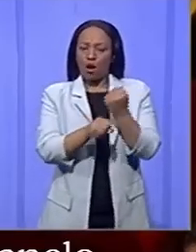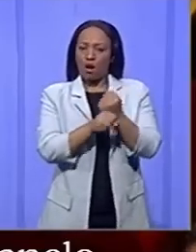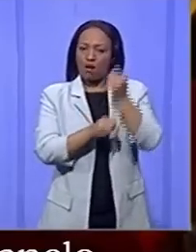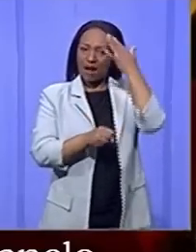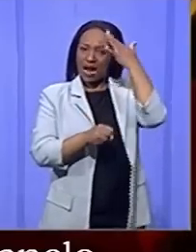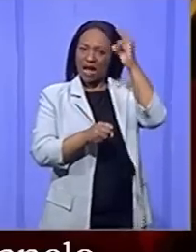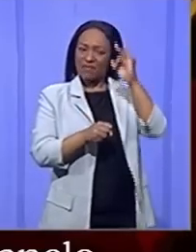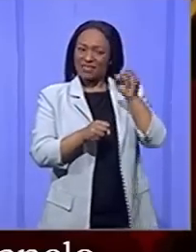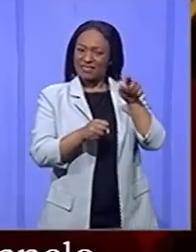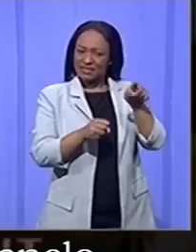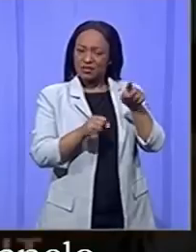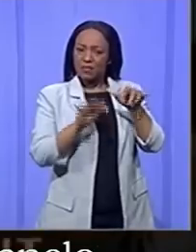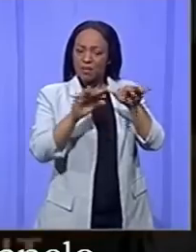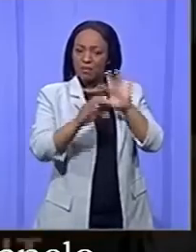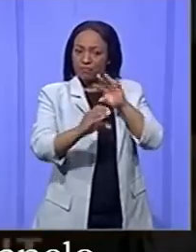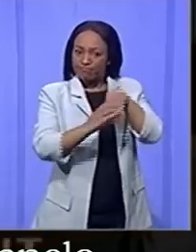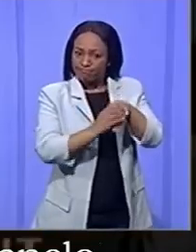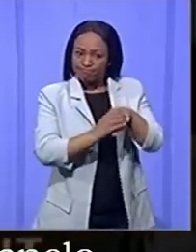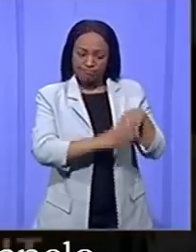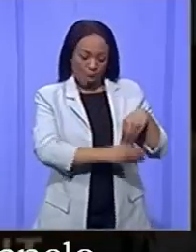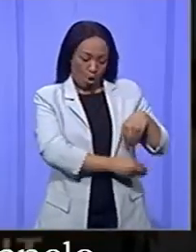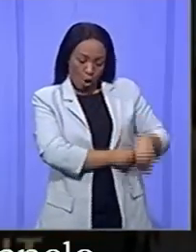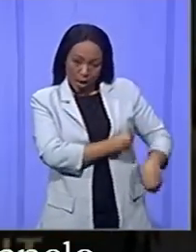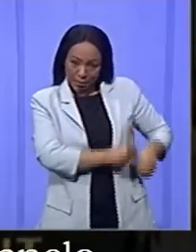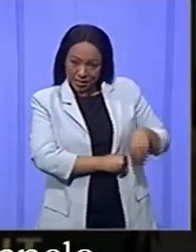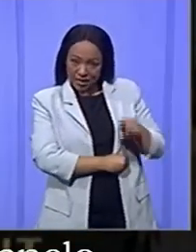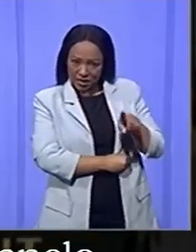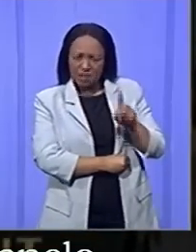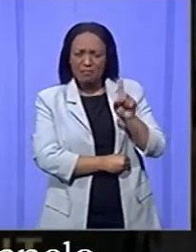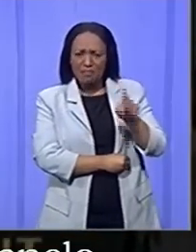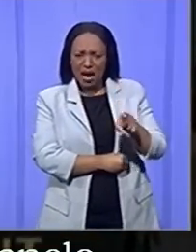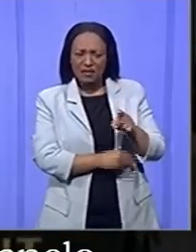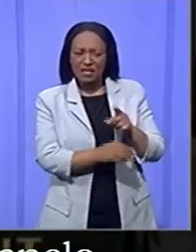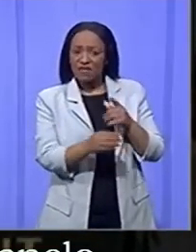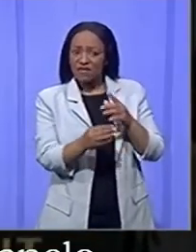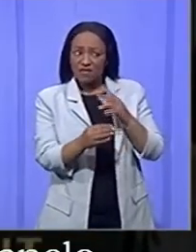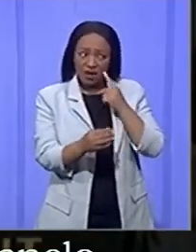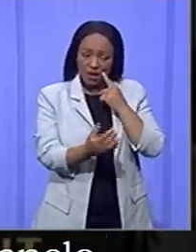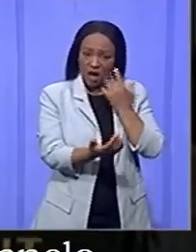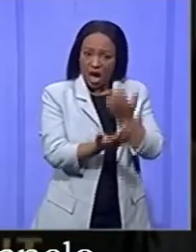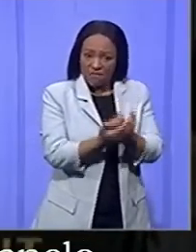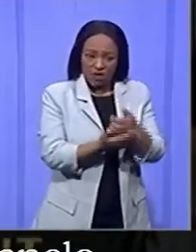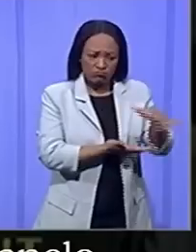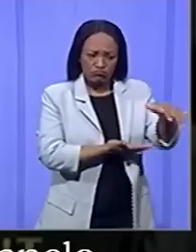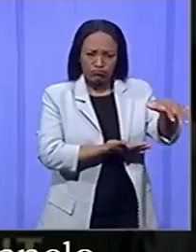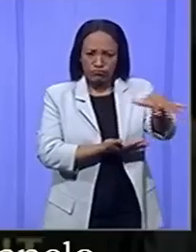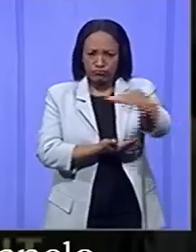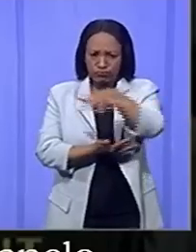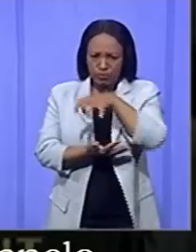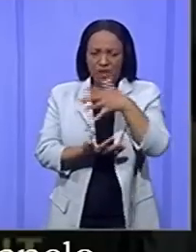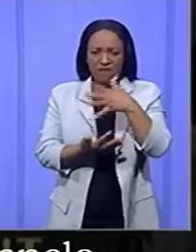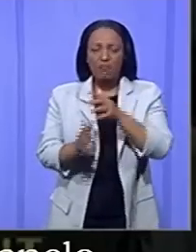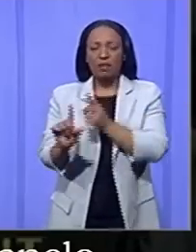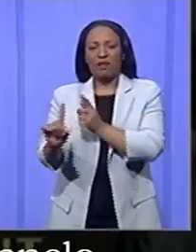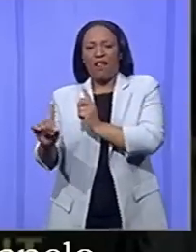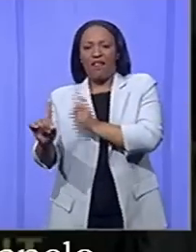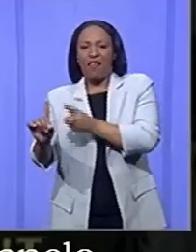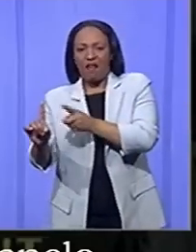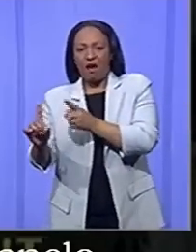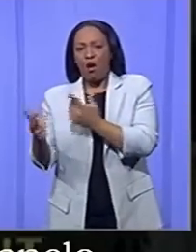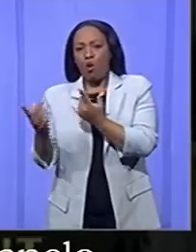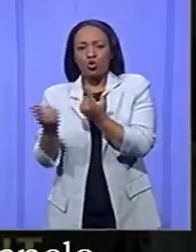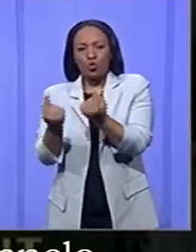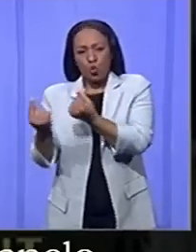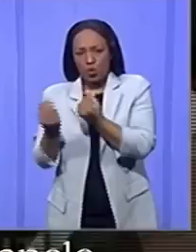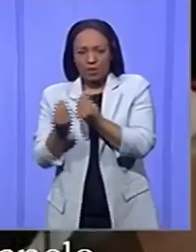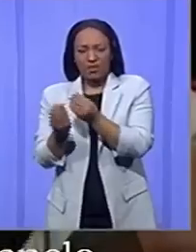etswe dipatlisiso mme ho nke mehato again ba ha bopaki bo le teng hore mmuso wa rona o kgone ho tswela pele empa ho ya ka nna ke nahana hore o